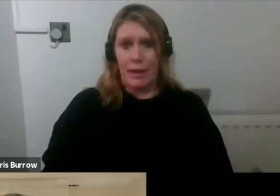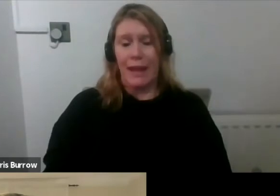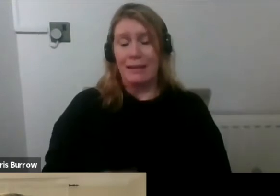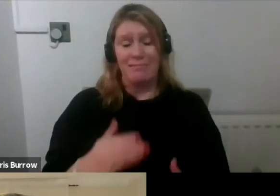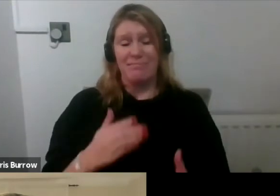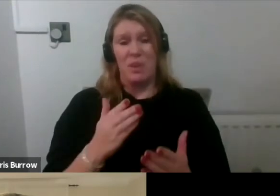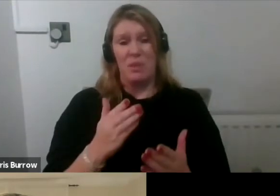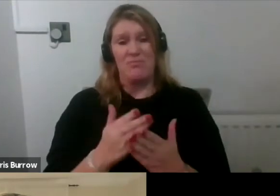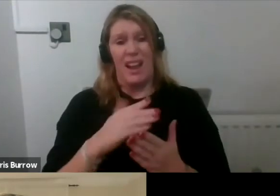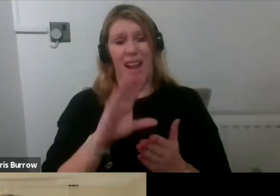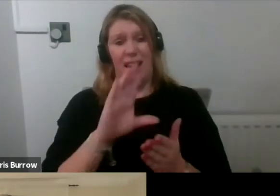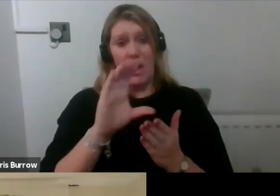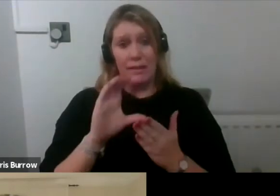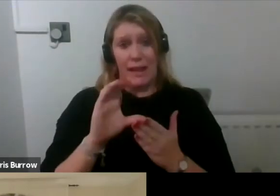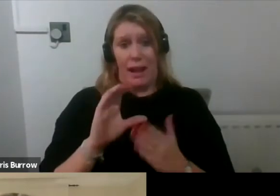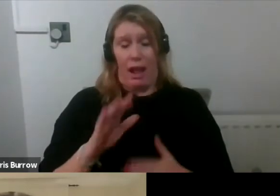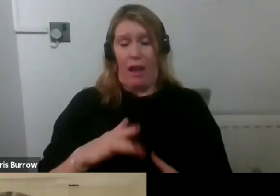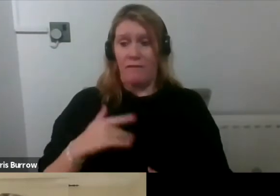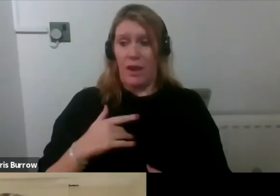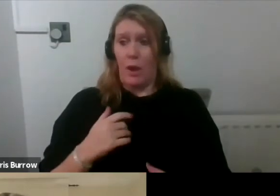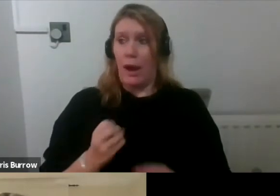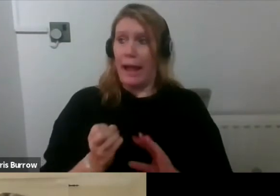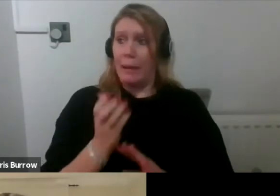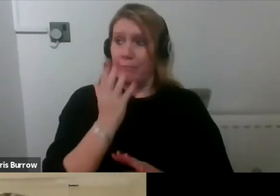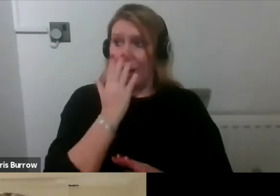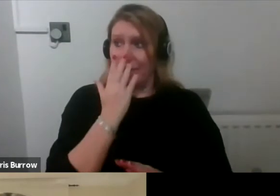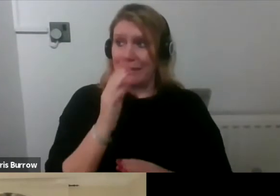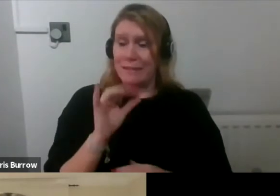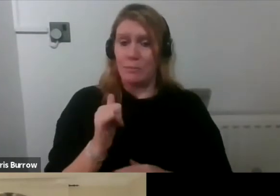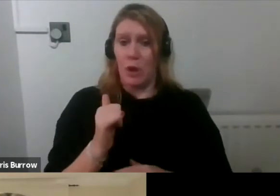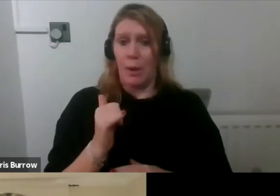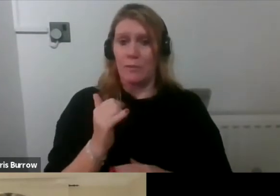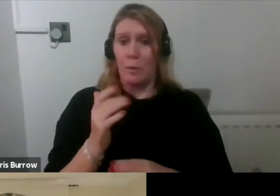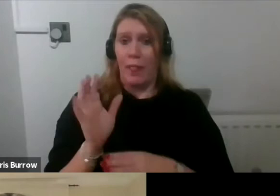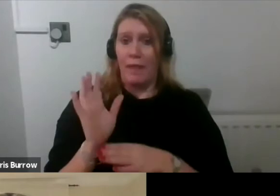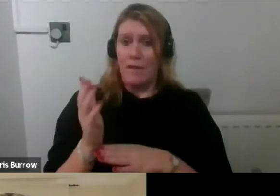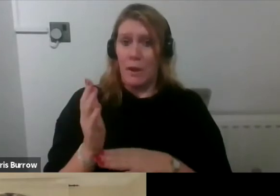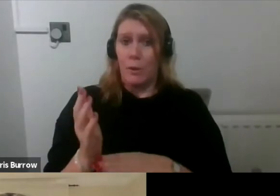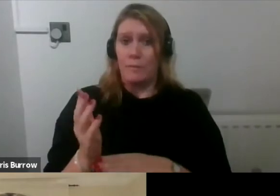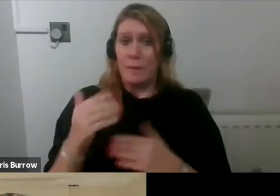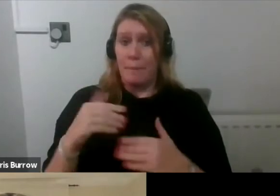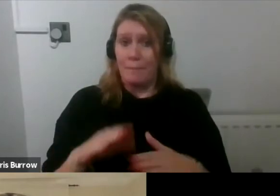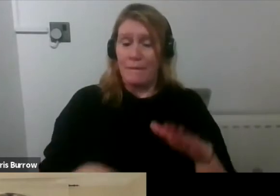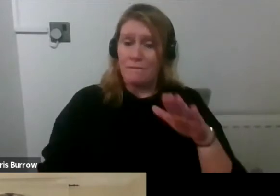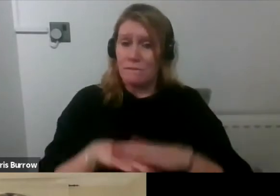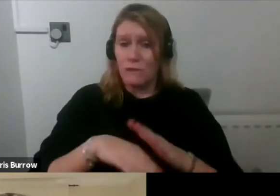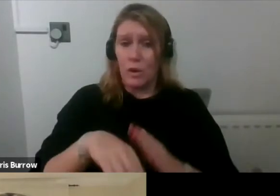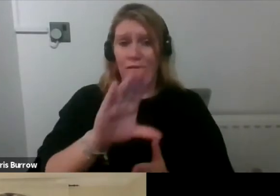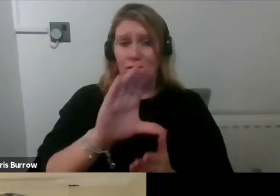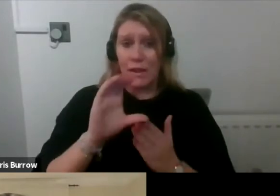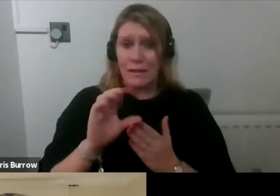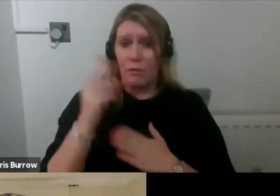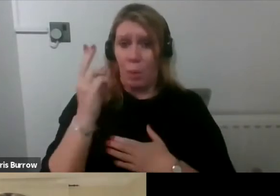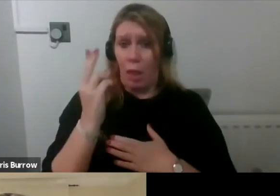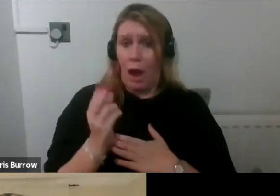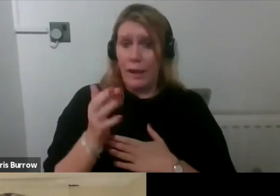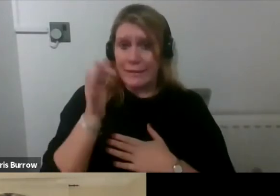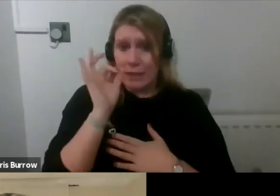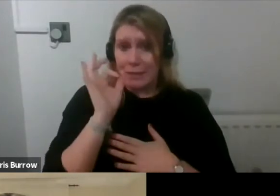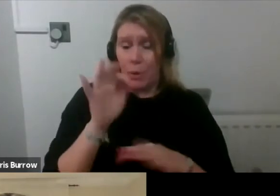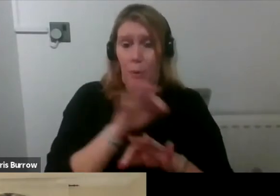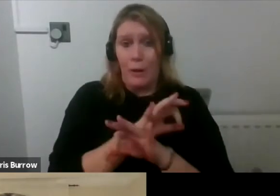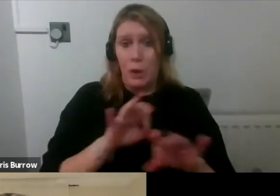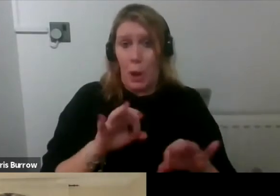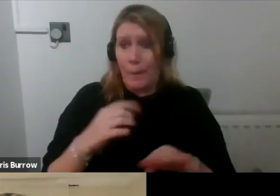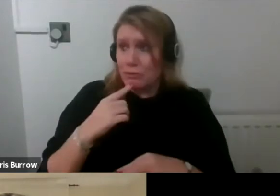find it embarrassing, the films that I get entered, which have been fully funded by the Arts Council, and yet nobody has said to them